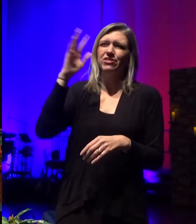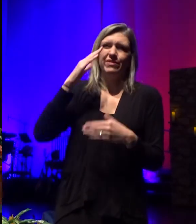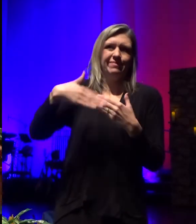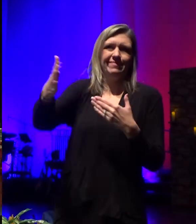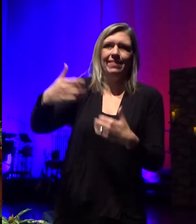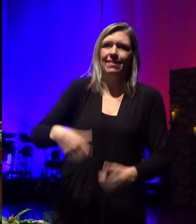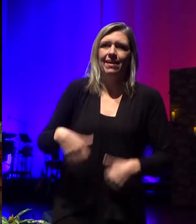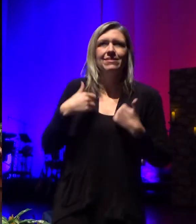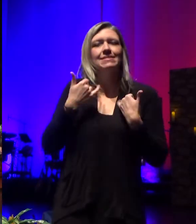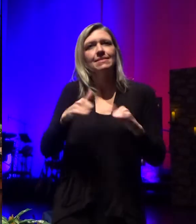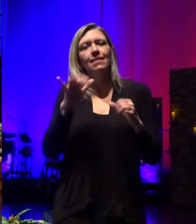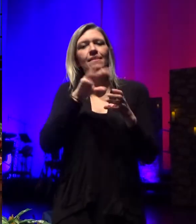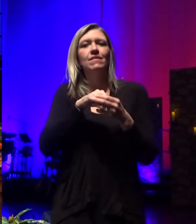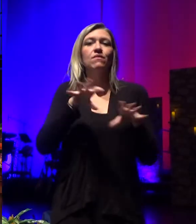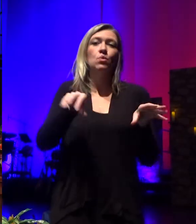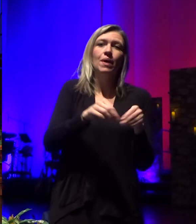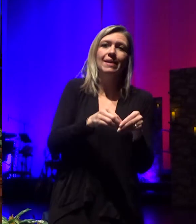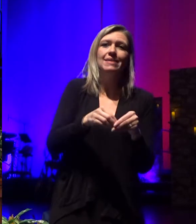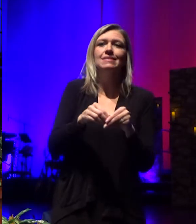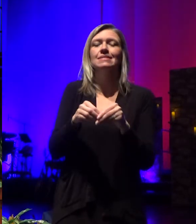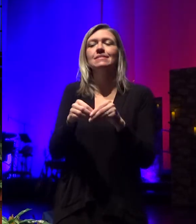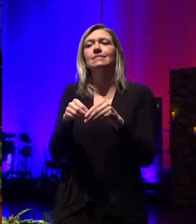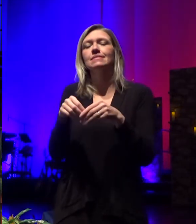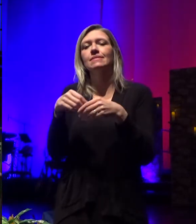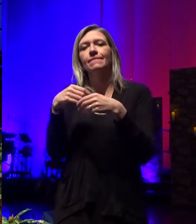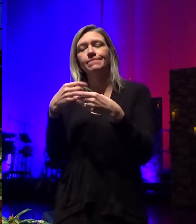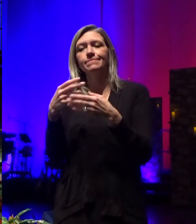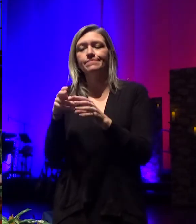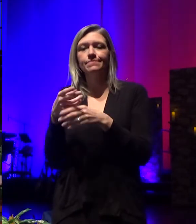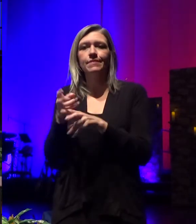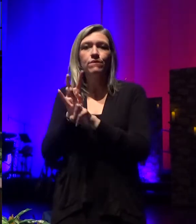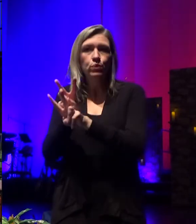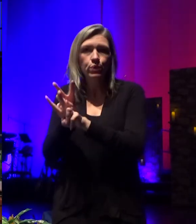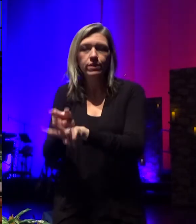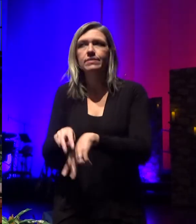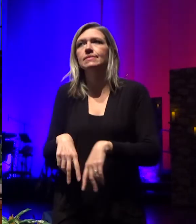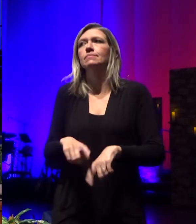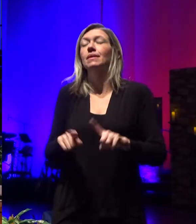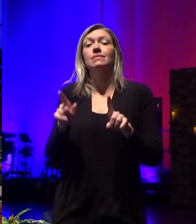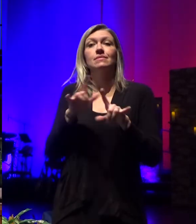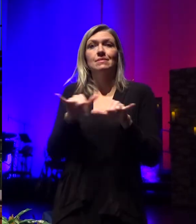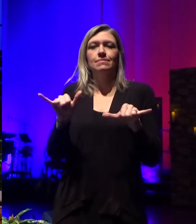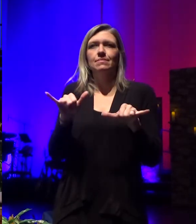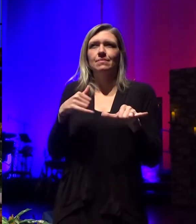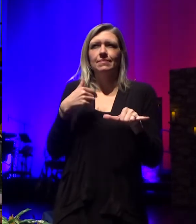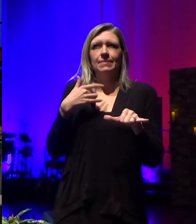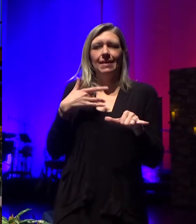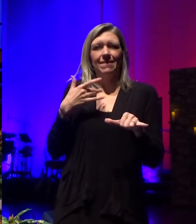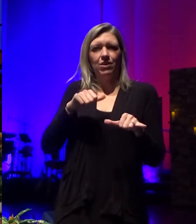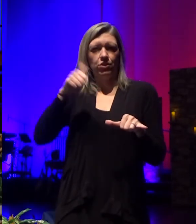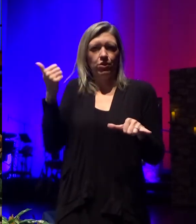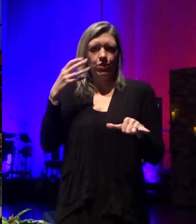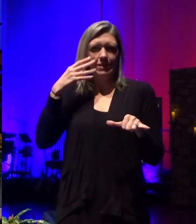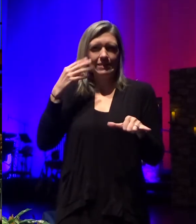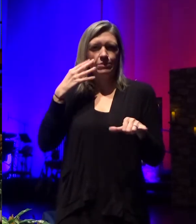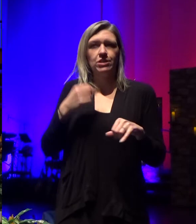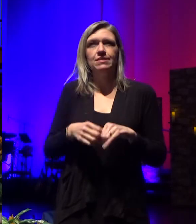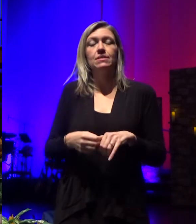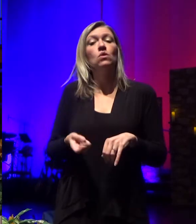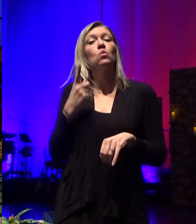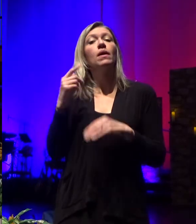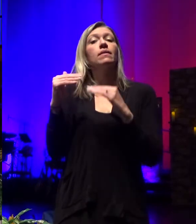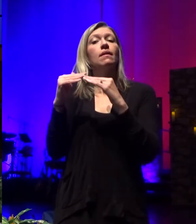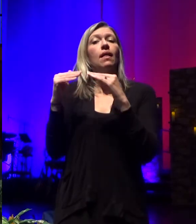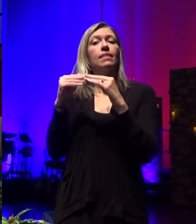stuff. And yet there's another experience happening. It's much like what a colleague of mine,